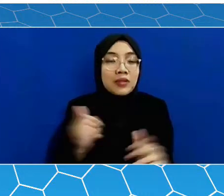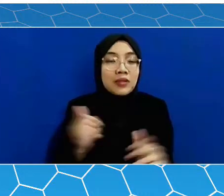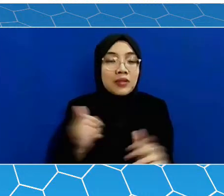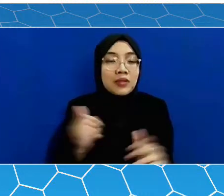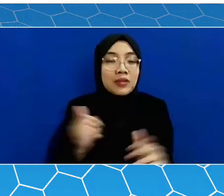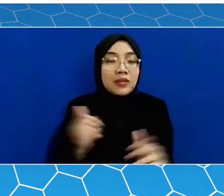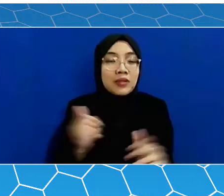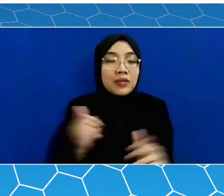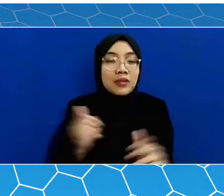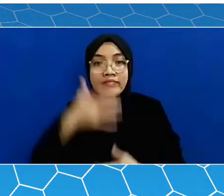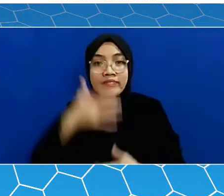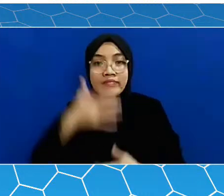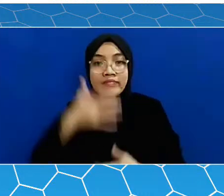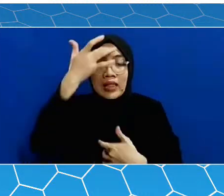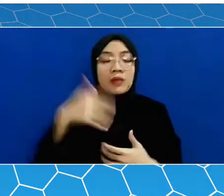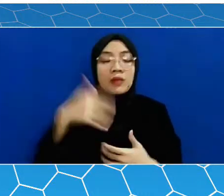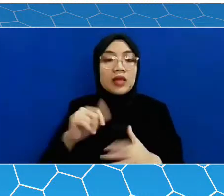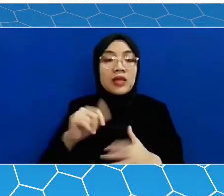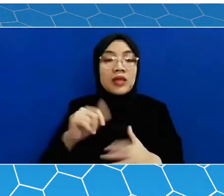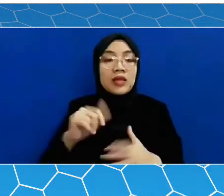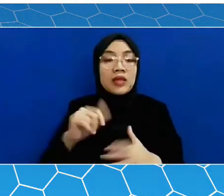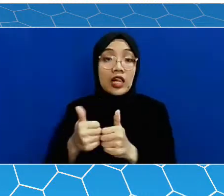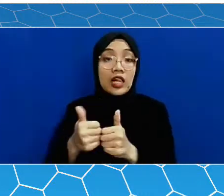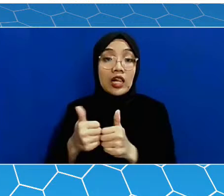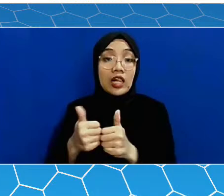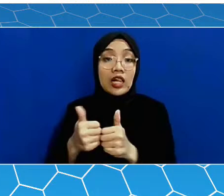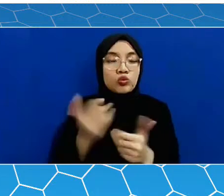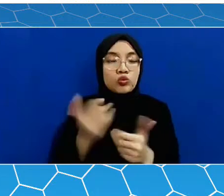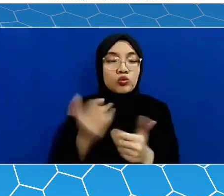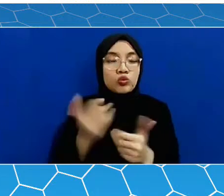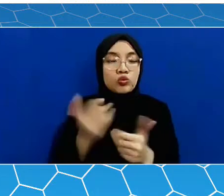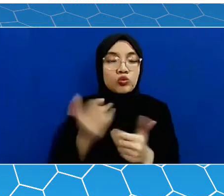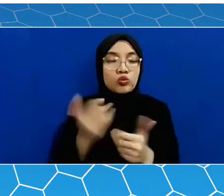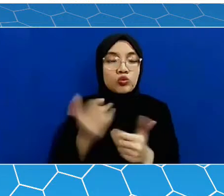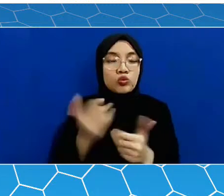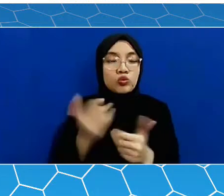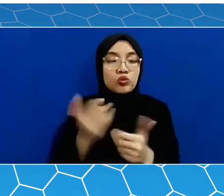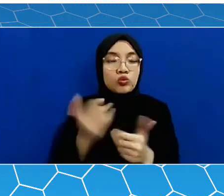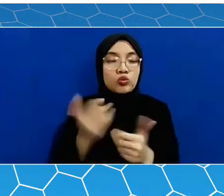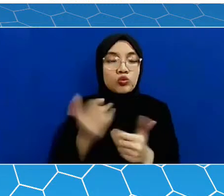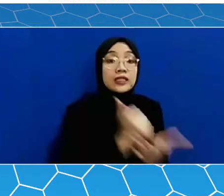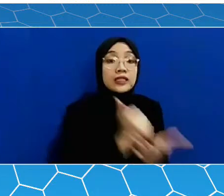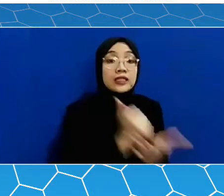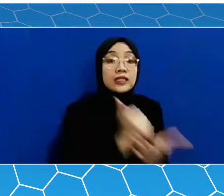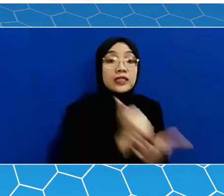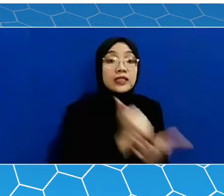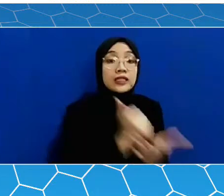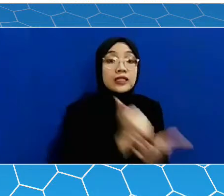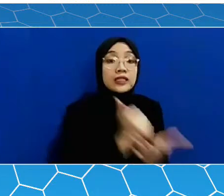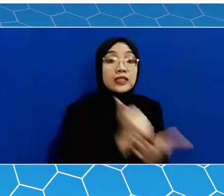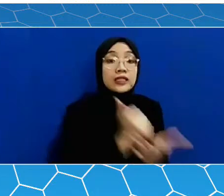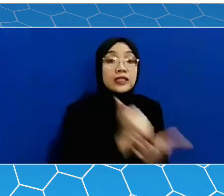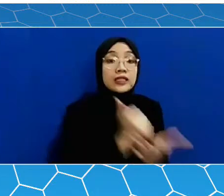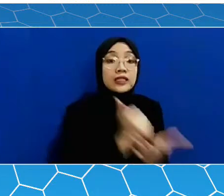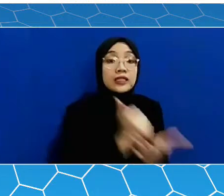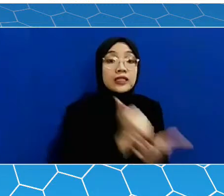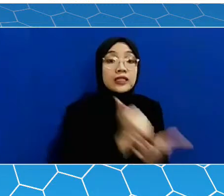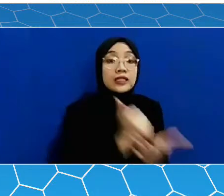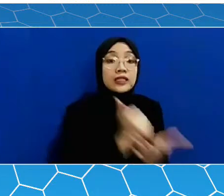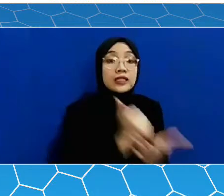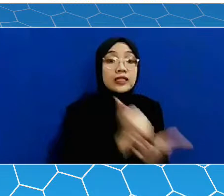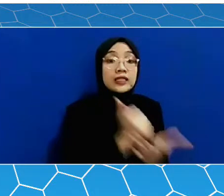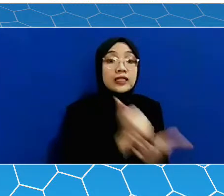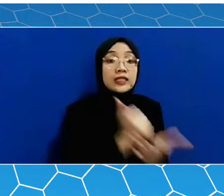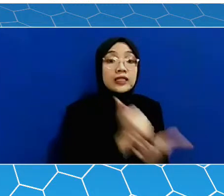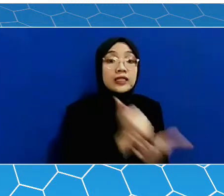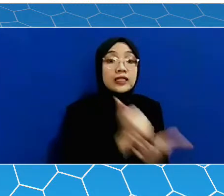COVID era. And I'll start by reviewing a study we performed with oncology patient.